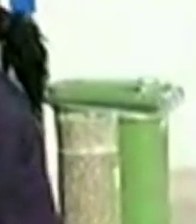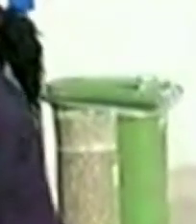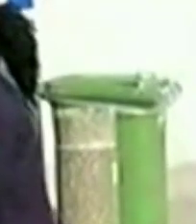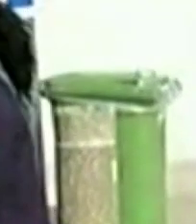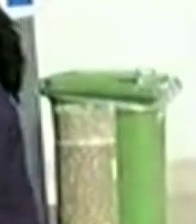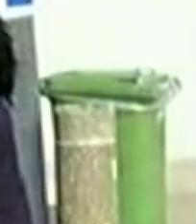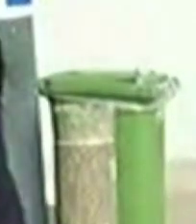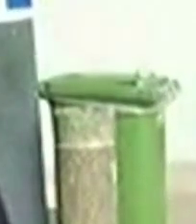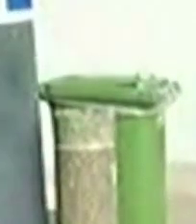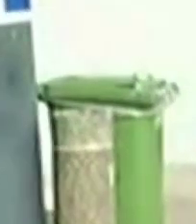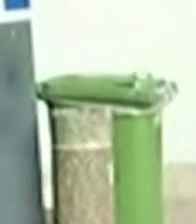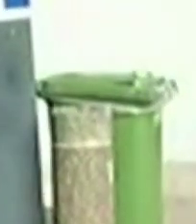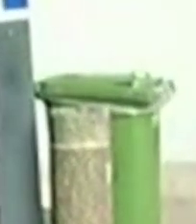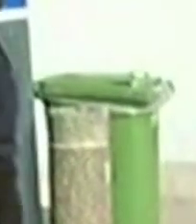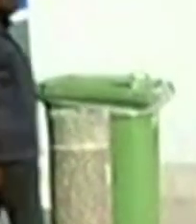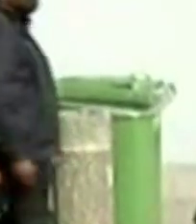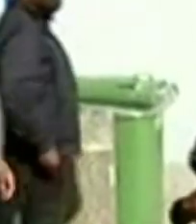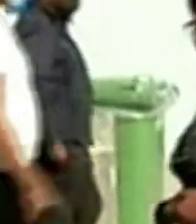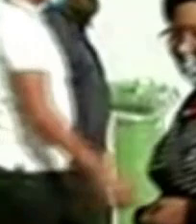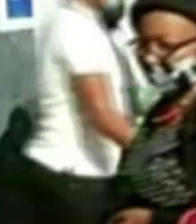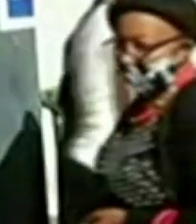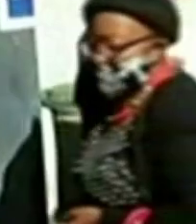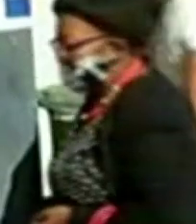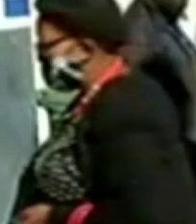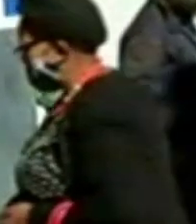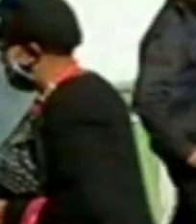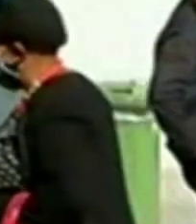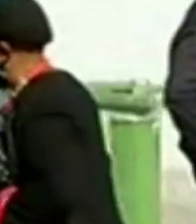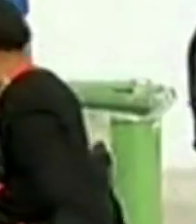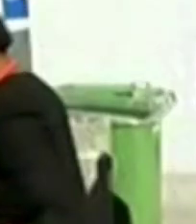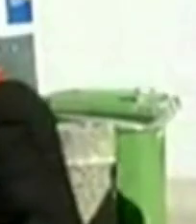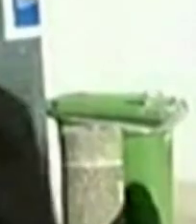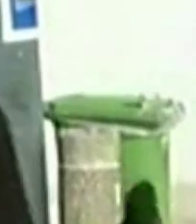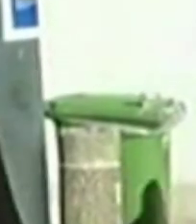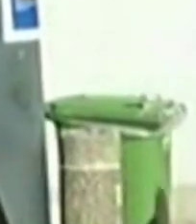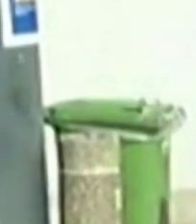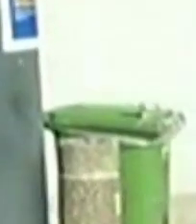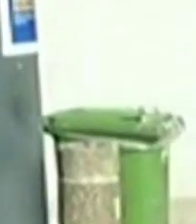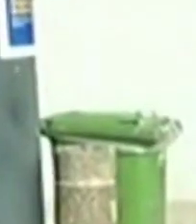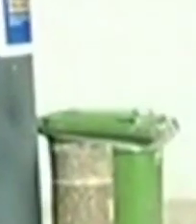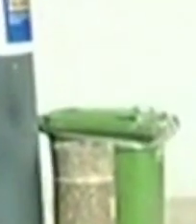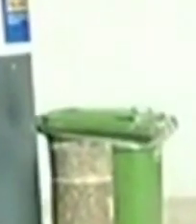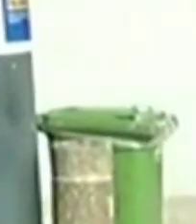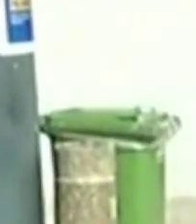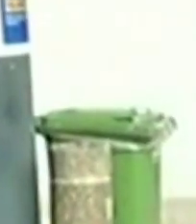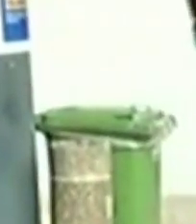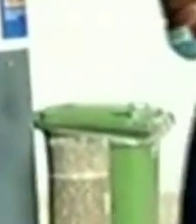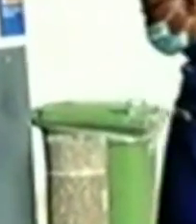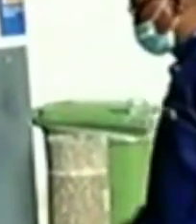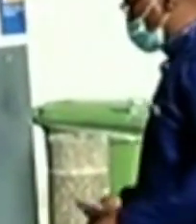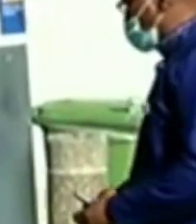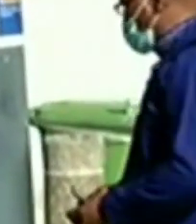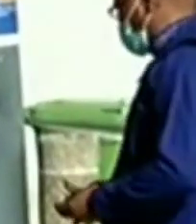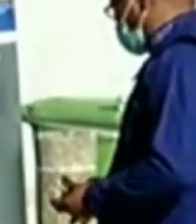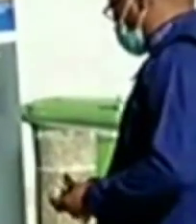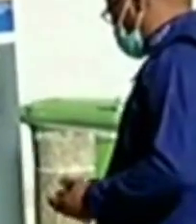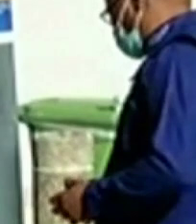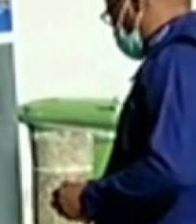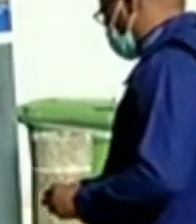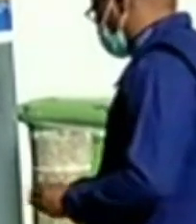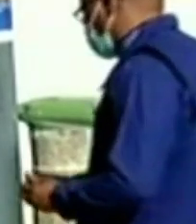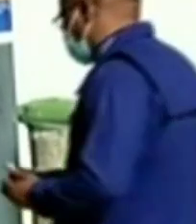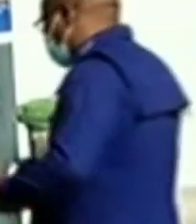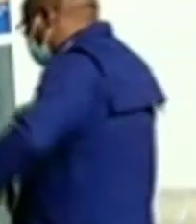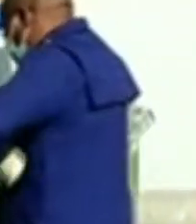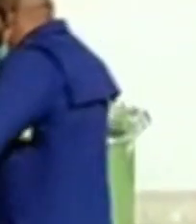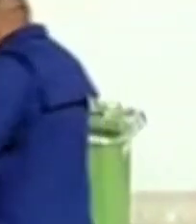prayers. The members of the legislature are here. The Premier with his executive are here, and the councillors are here,